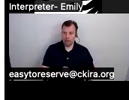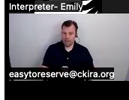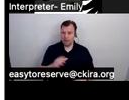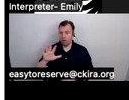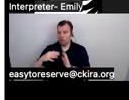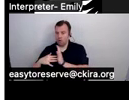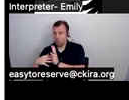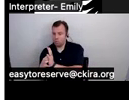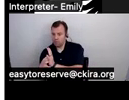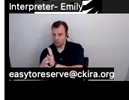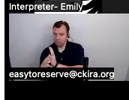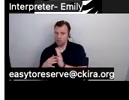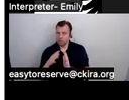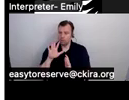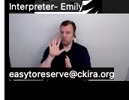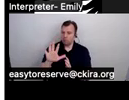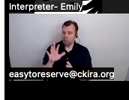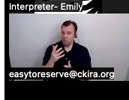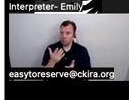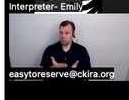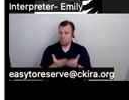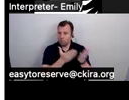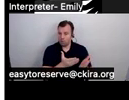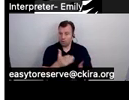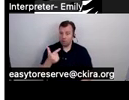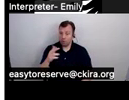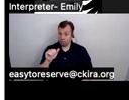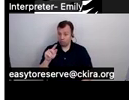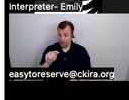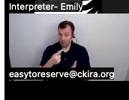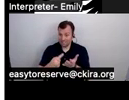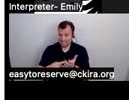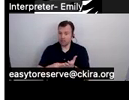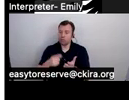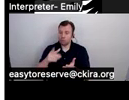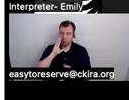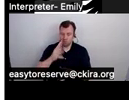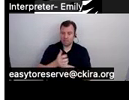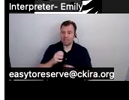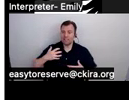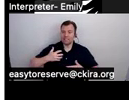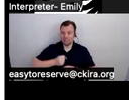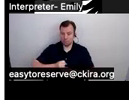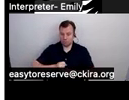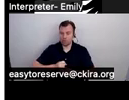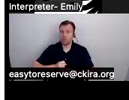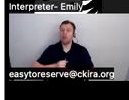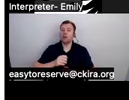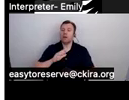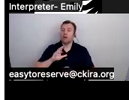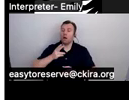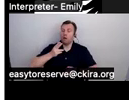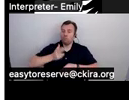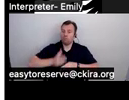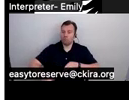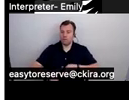grant. Okay. If your grant was discussed, you'll also get your summary statement will include a brief summary